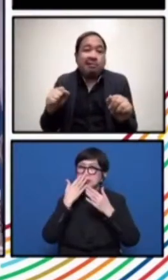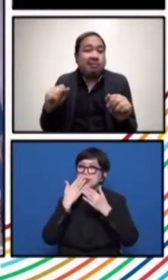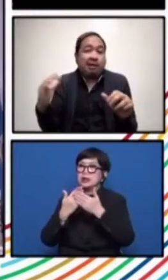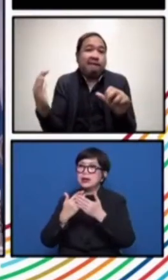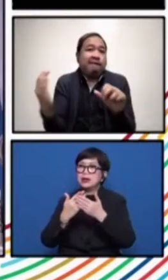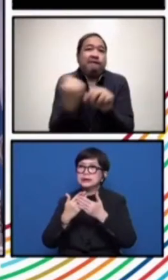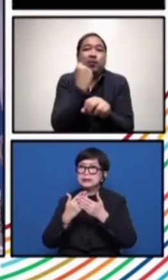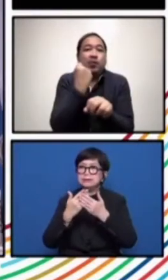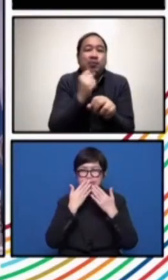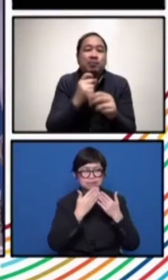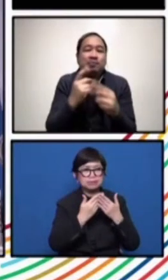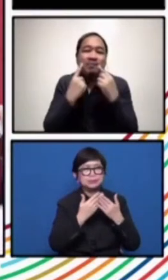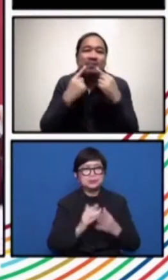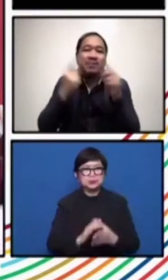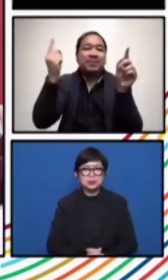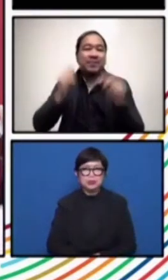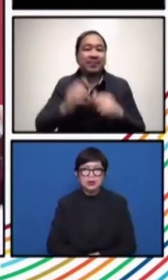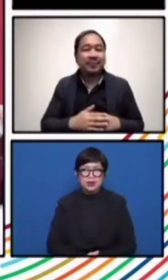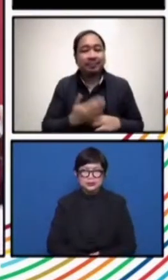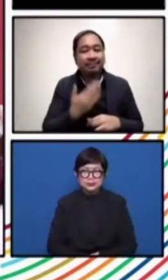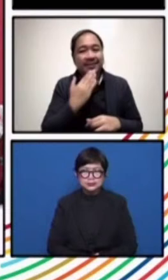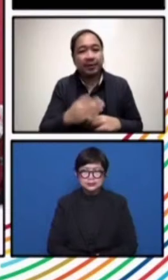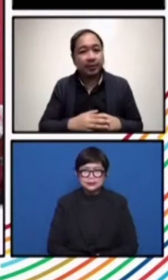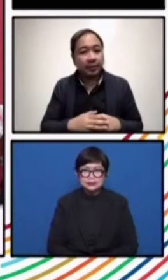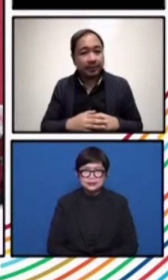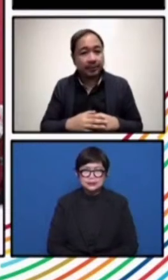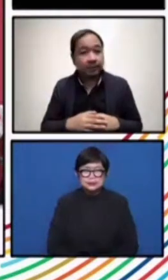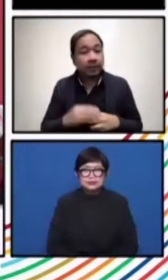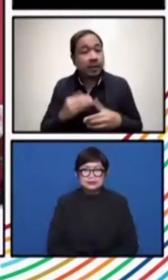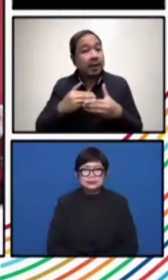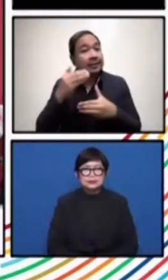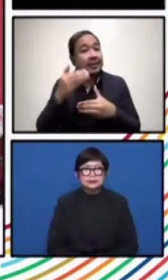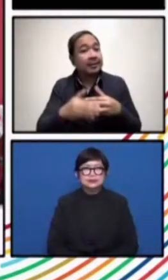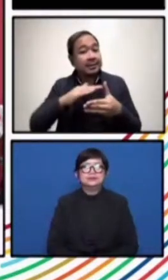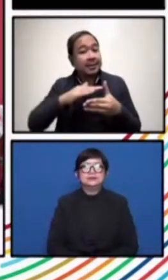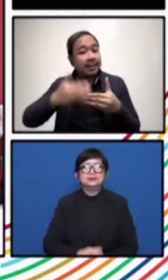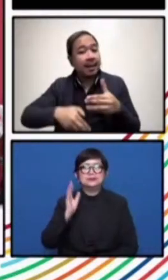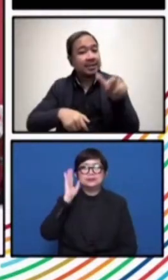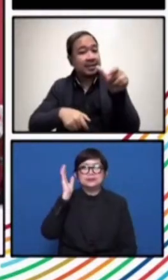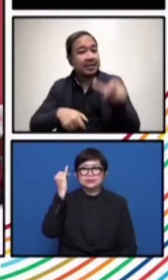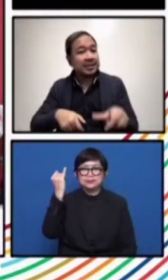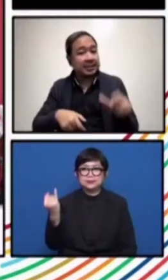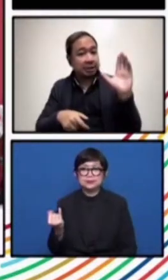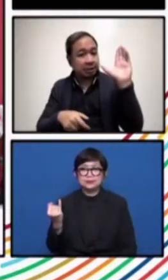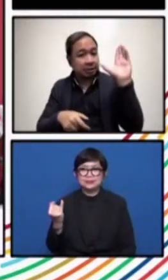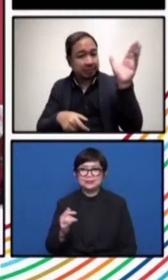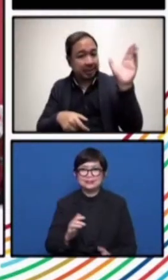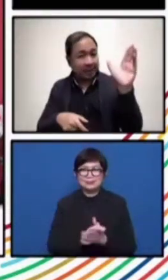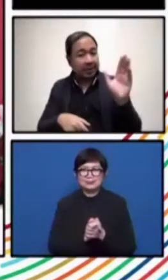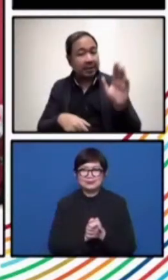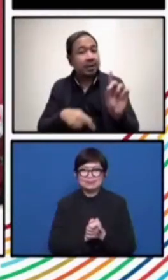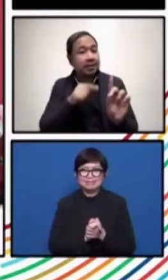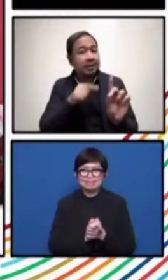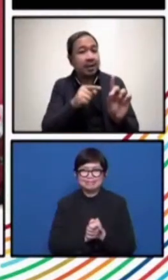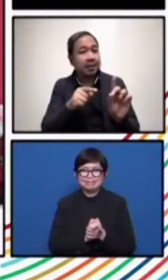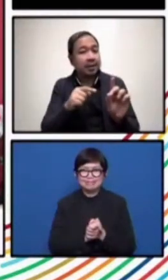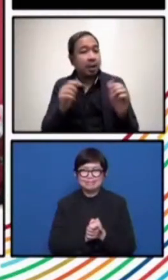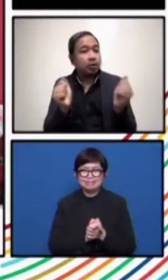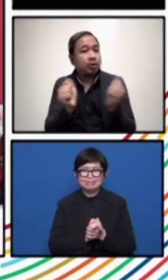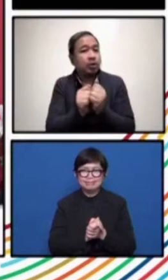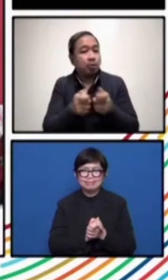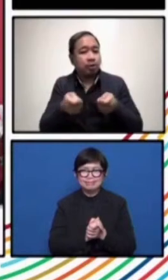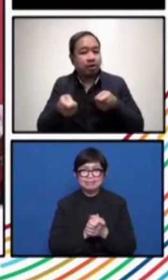thank you very much we will now move on to our last speaker for this session and she is the co-chair asia-pacific women